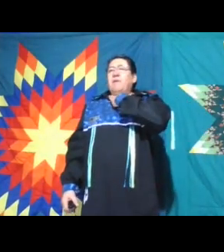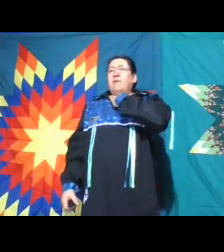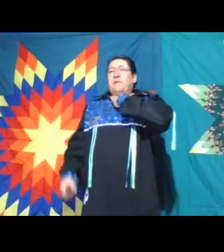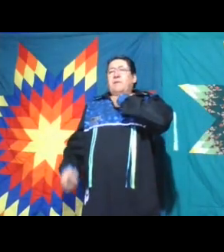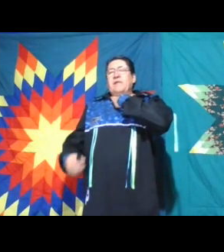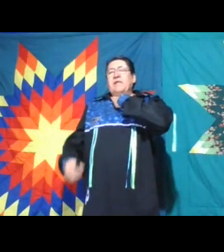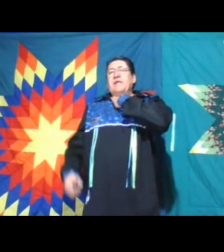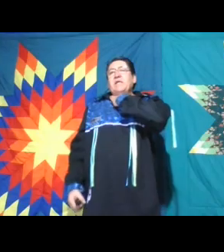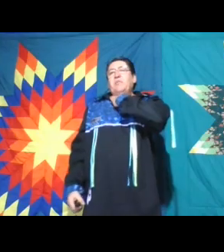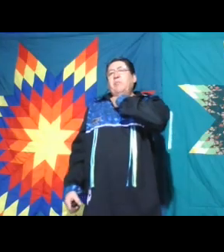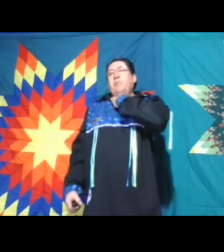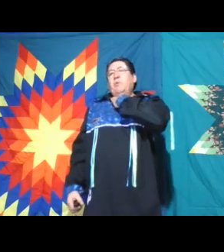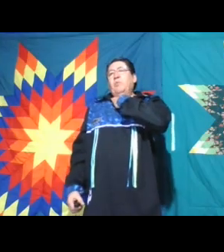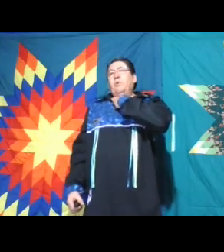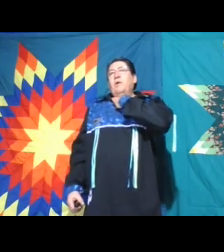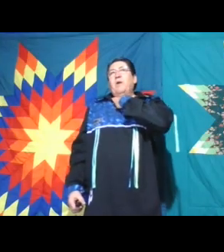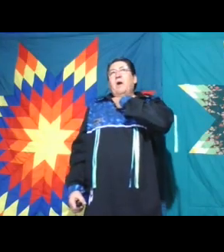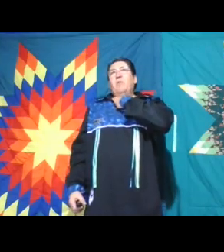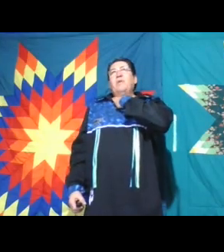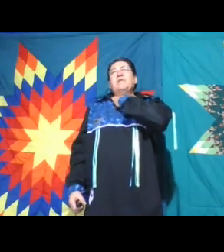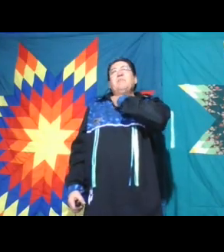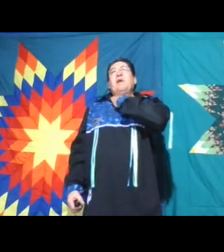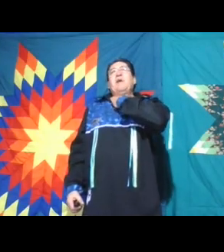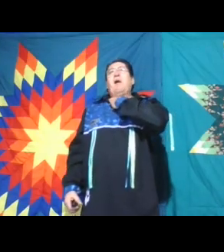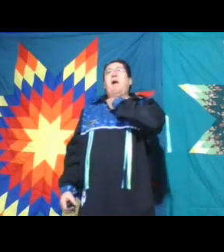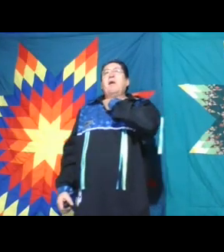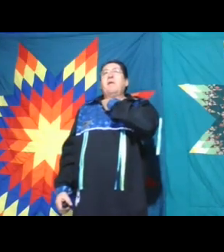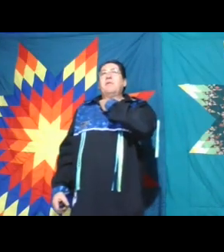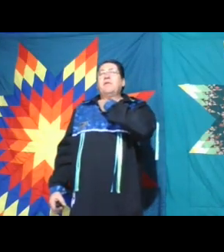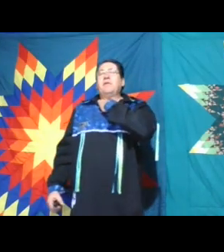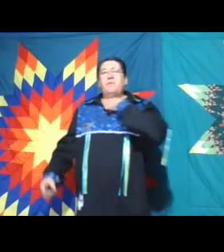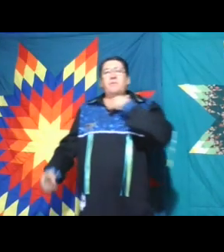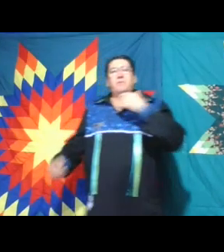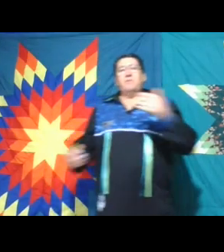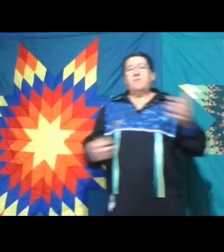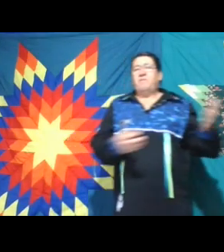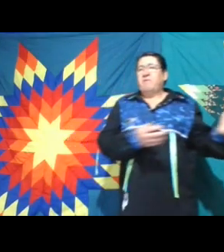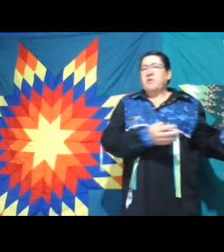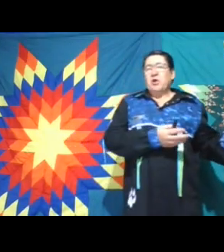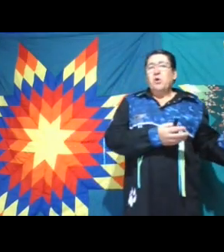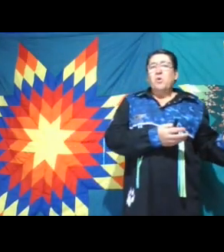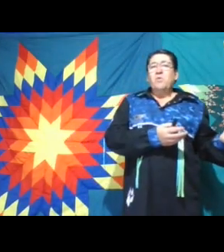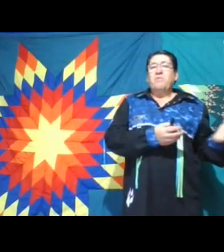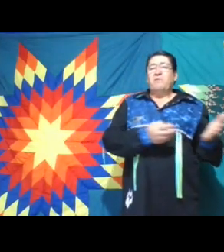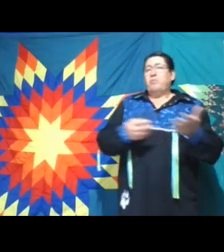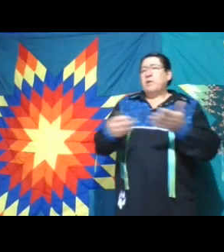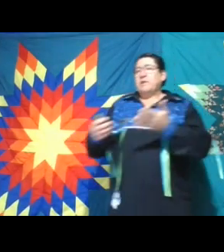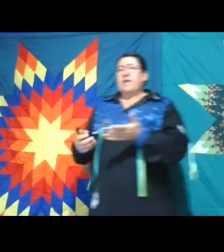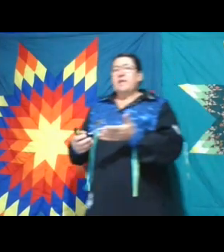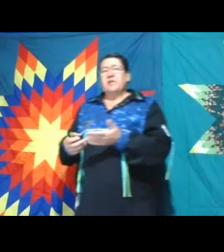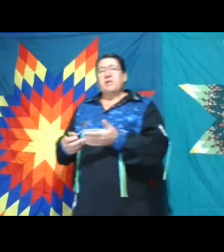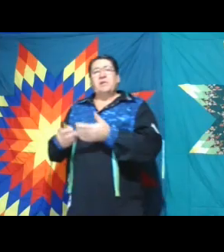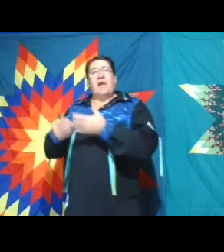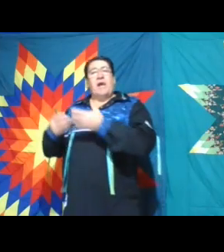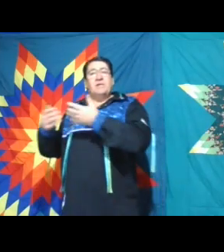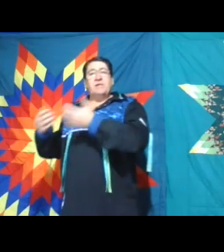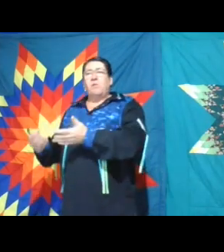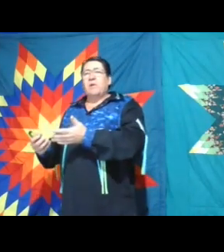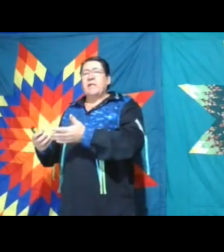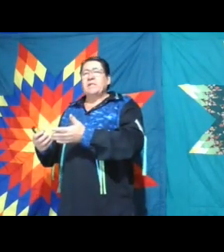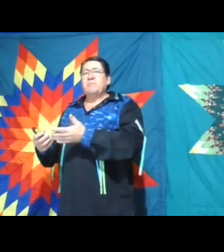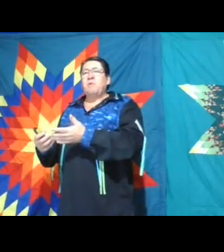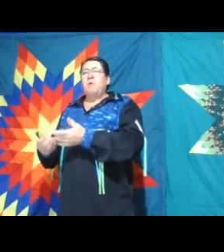of us as Indigenous people, are we just being hired for show, for a presentation,